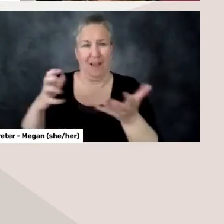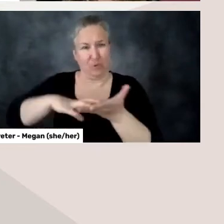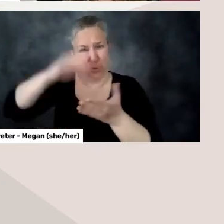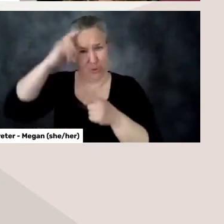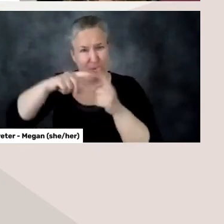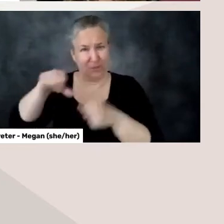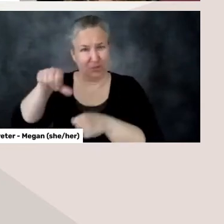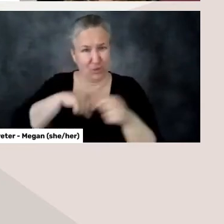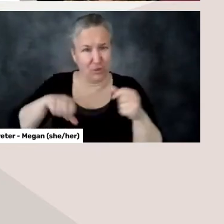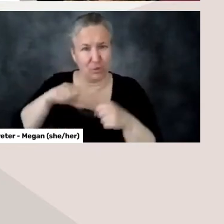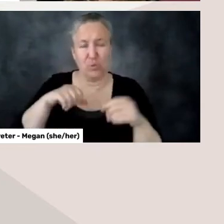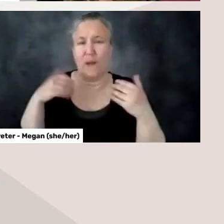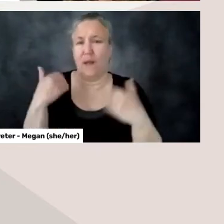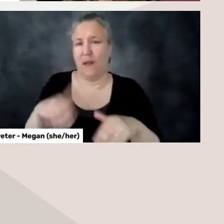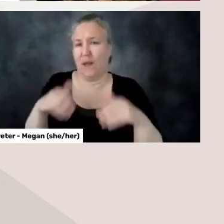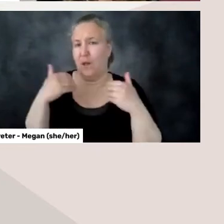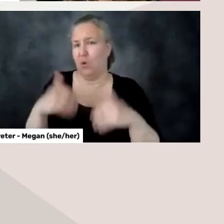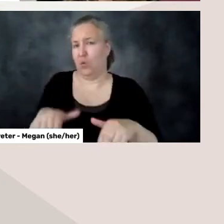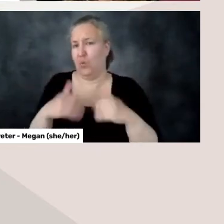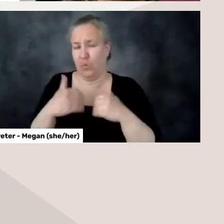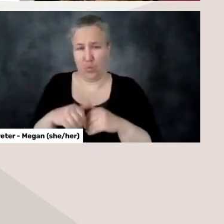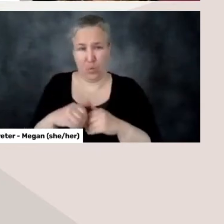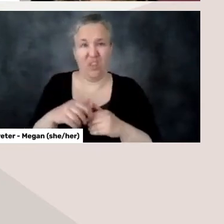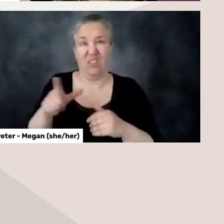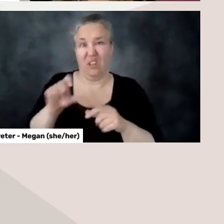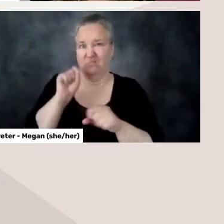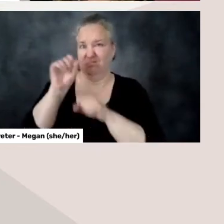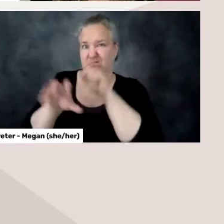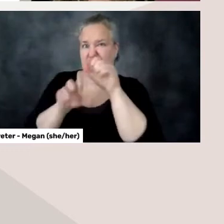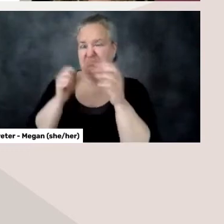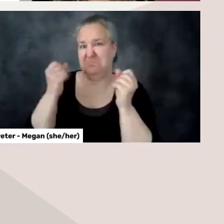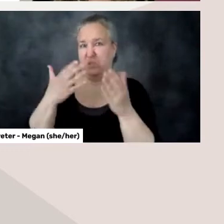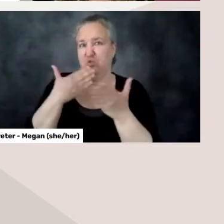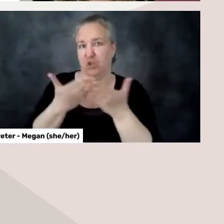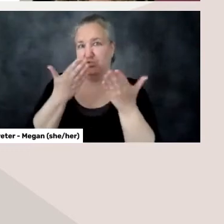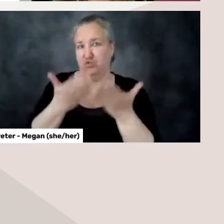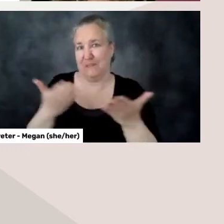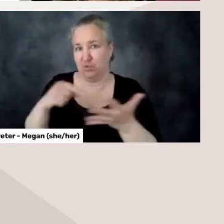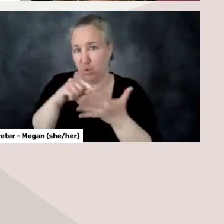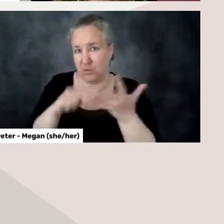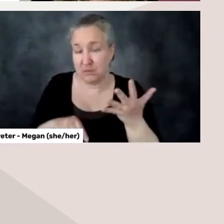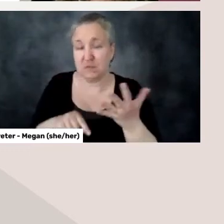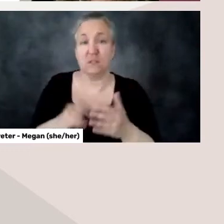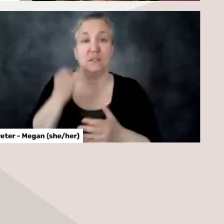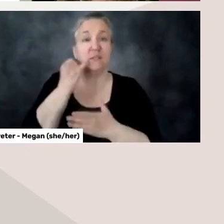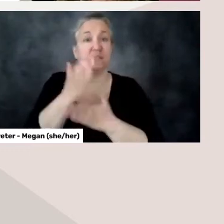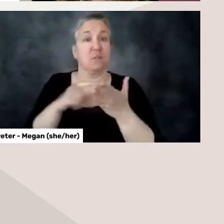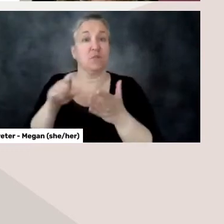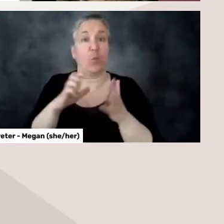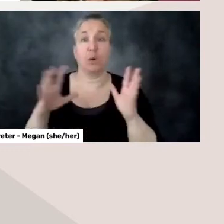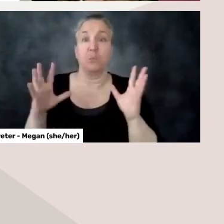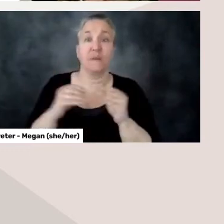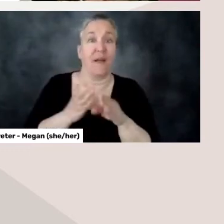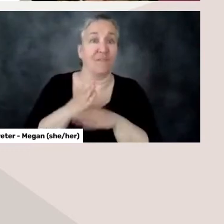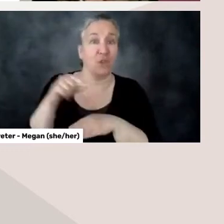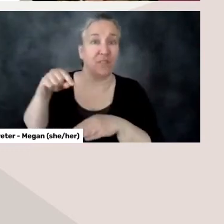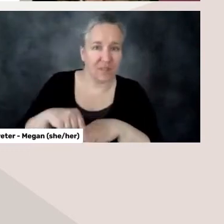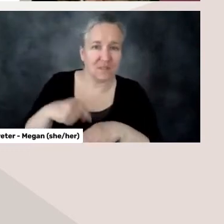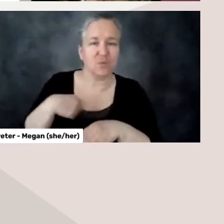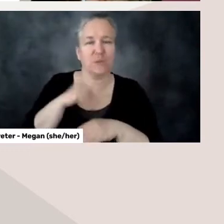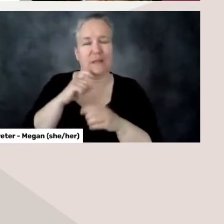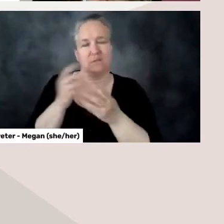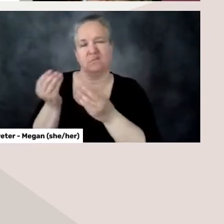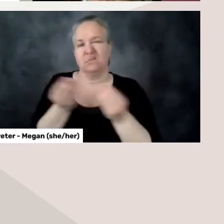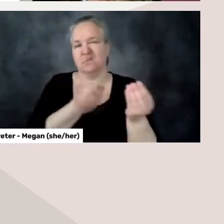from everybody. So they're pointing you to a lot of good resources, as well as if some of you want to connect afterwards, we can help facilitate